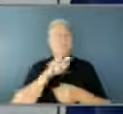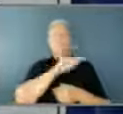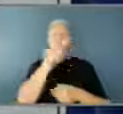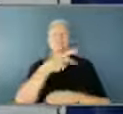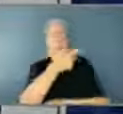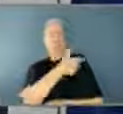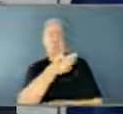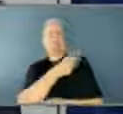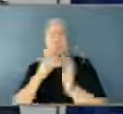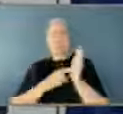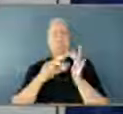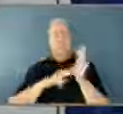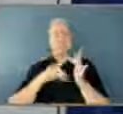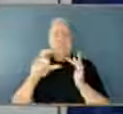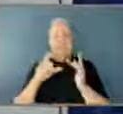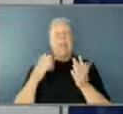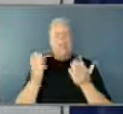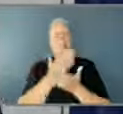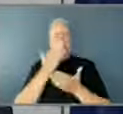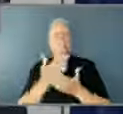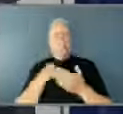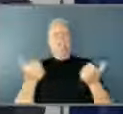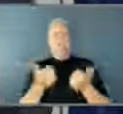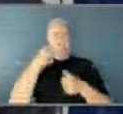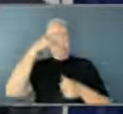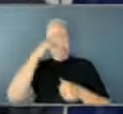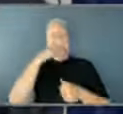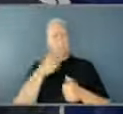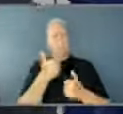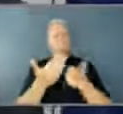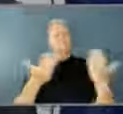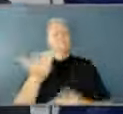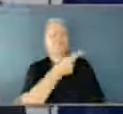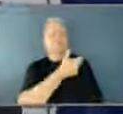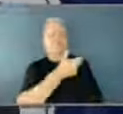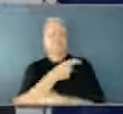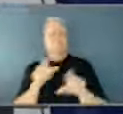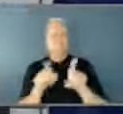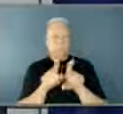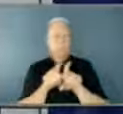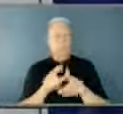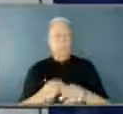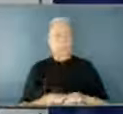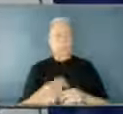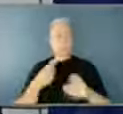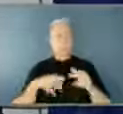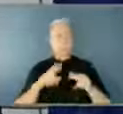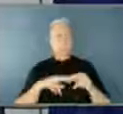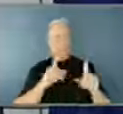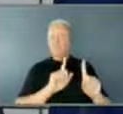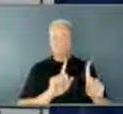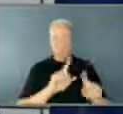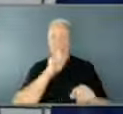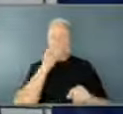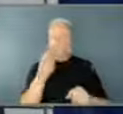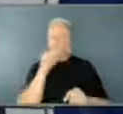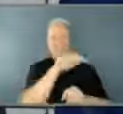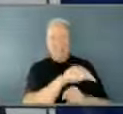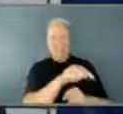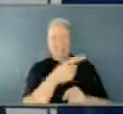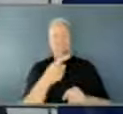surge workforce. If there was a community which wasn't covered with one of those, then the surge workforce, the contract which Professor Murphy